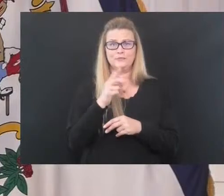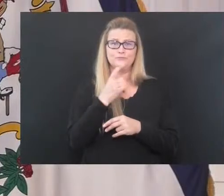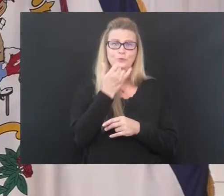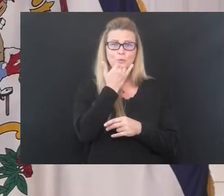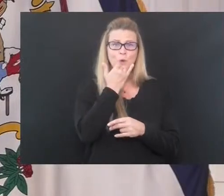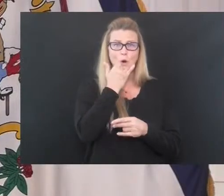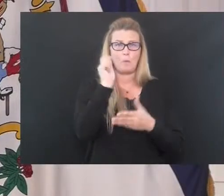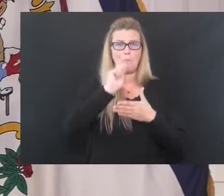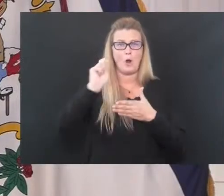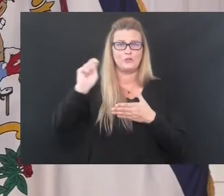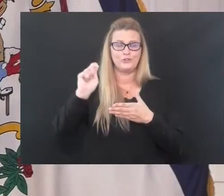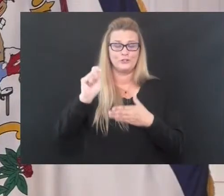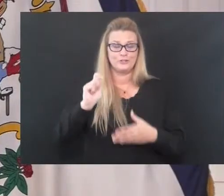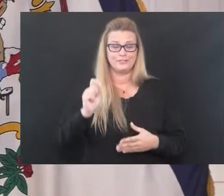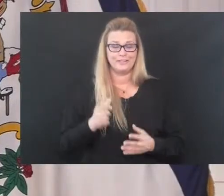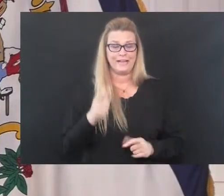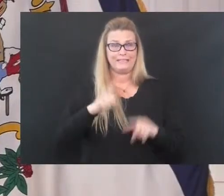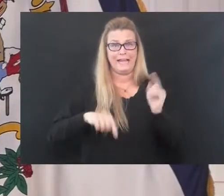Okay.